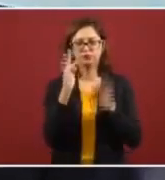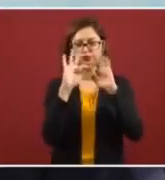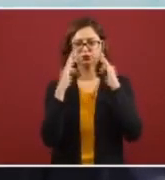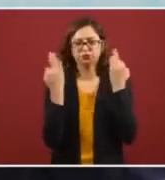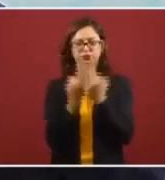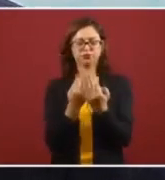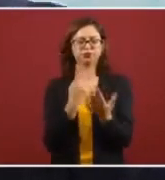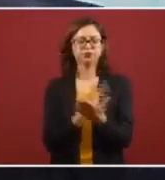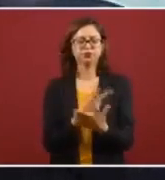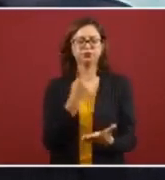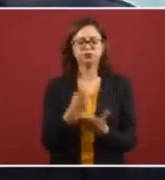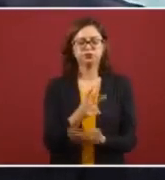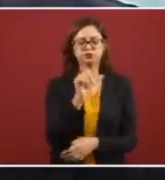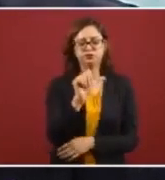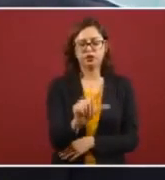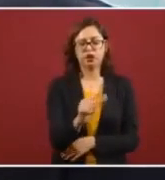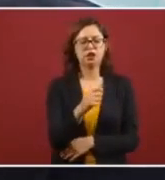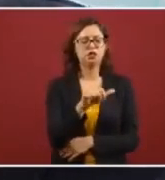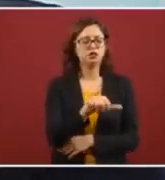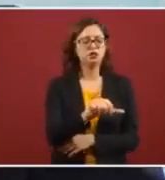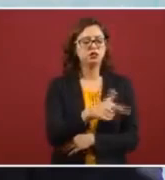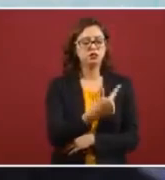of society.